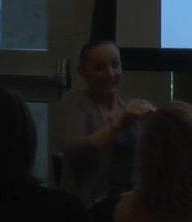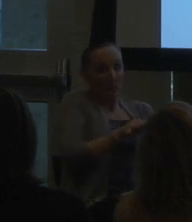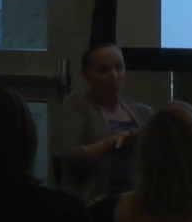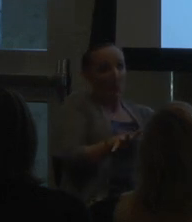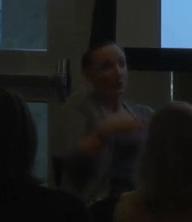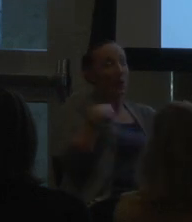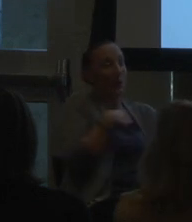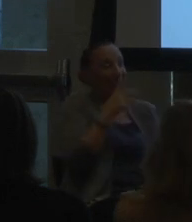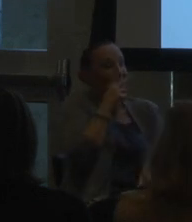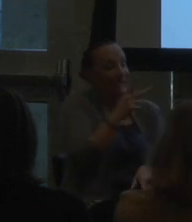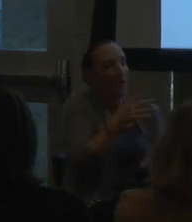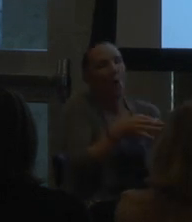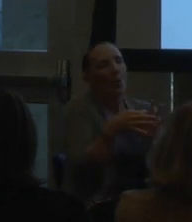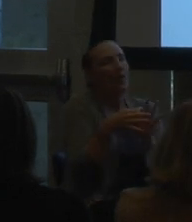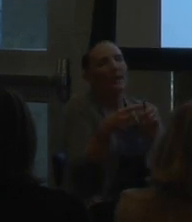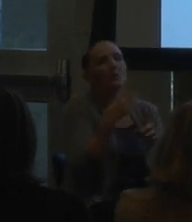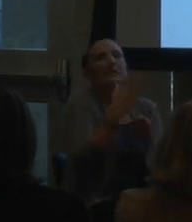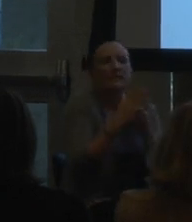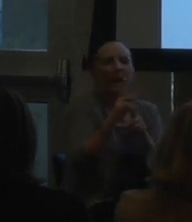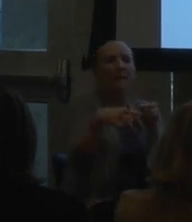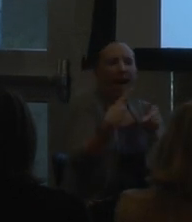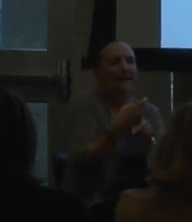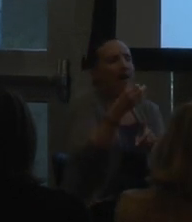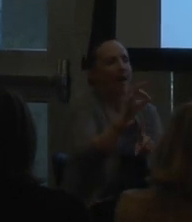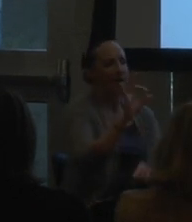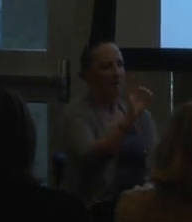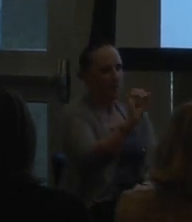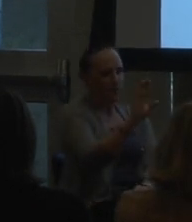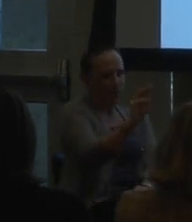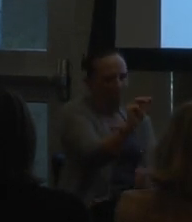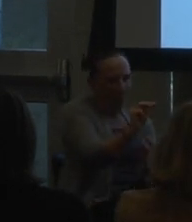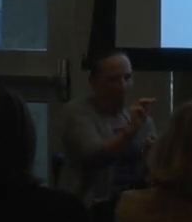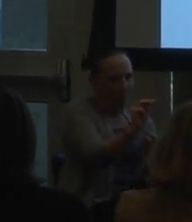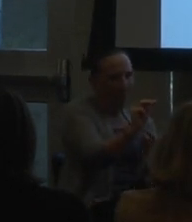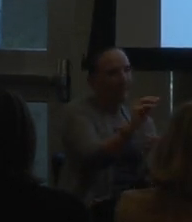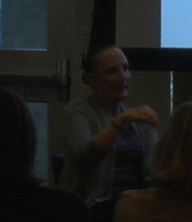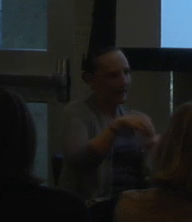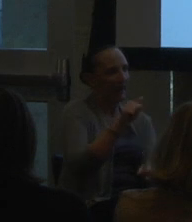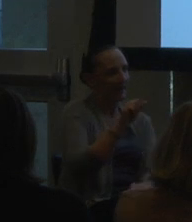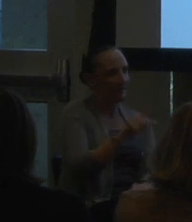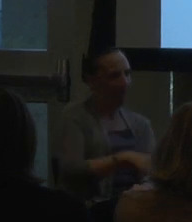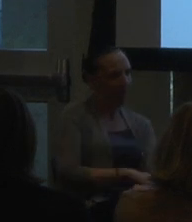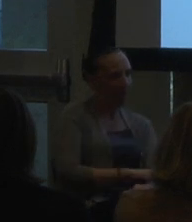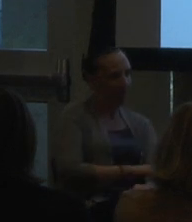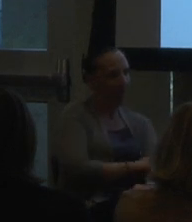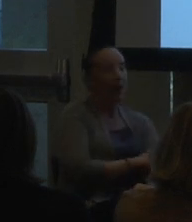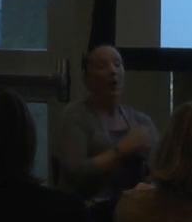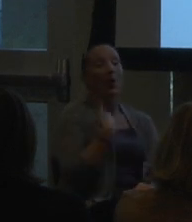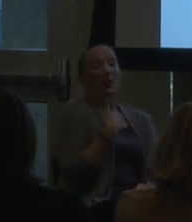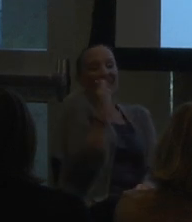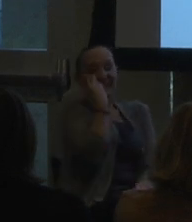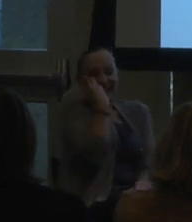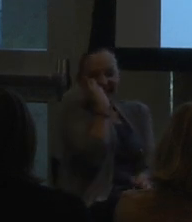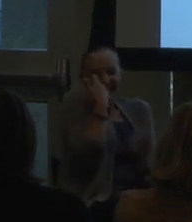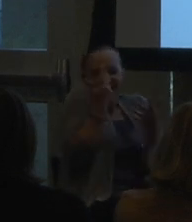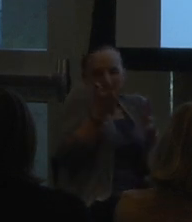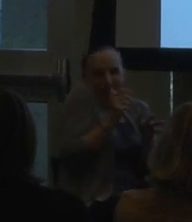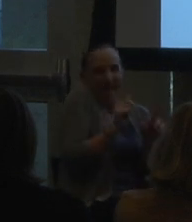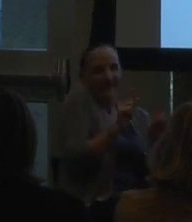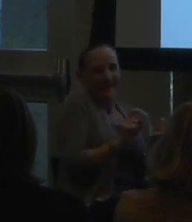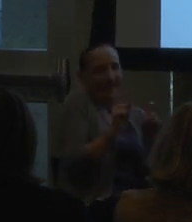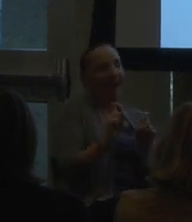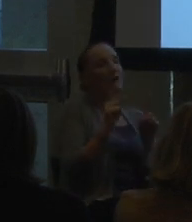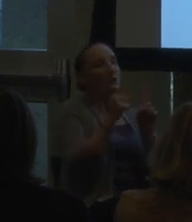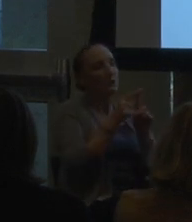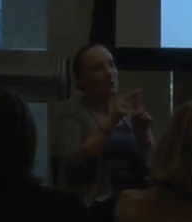seeing is related to some aspect of form priming in ASL. So we've just completed a test to kind